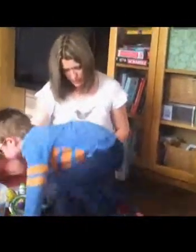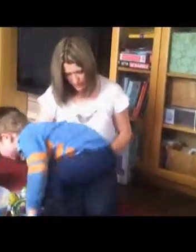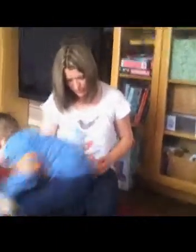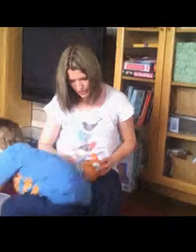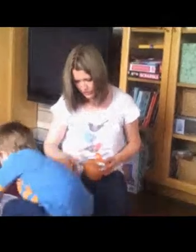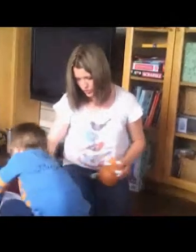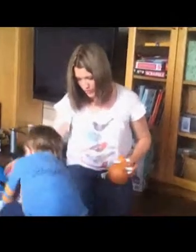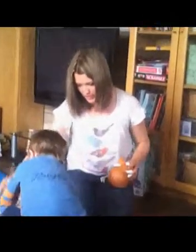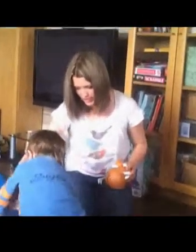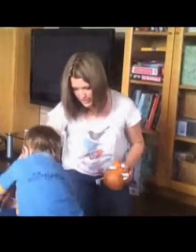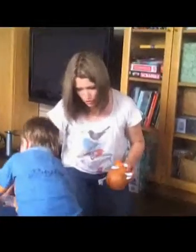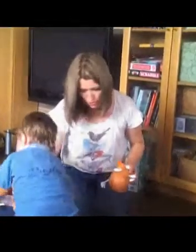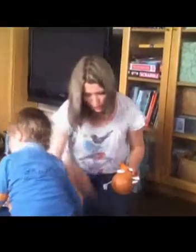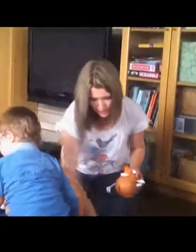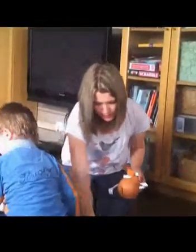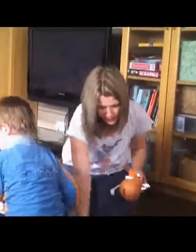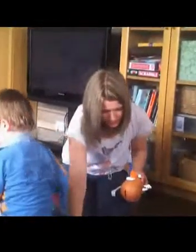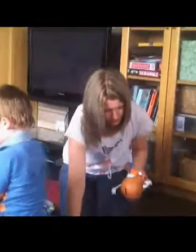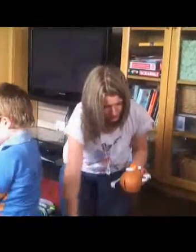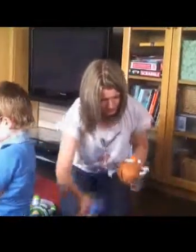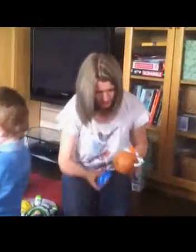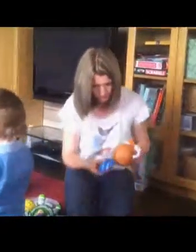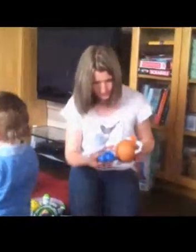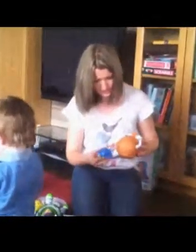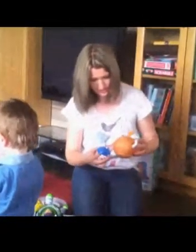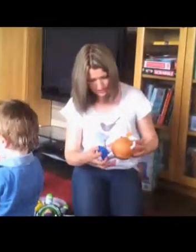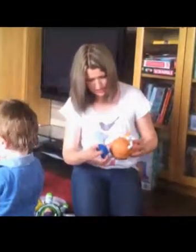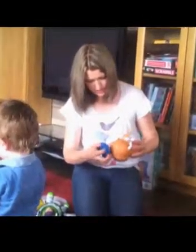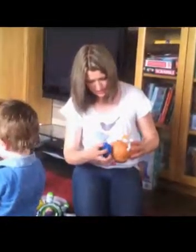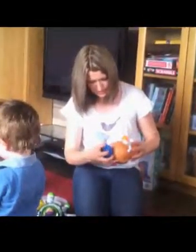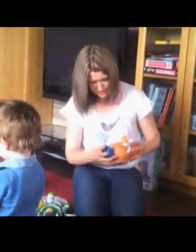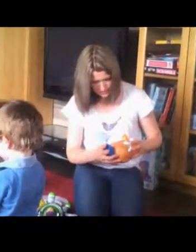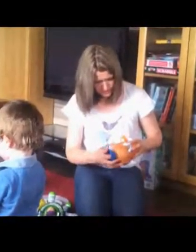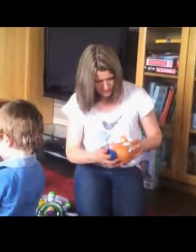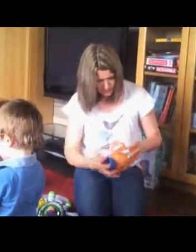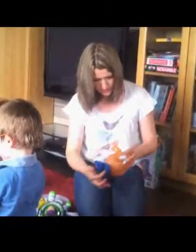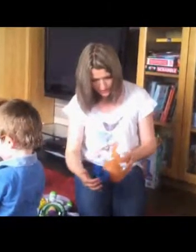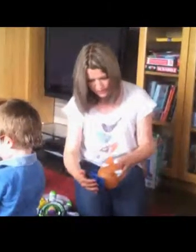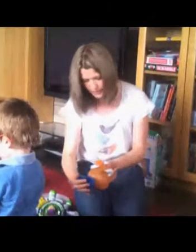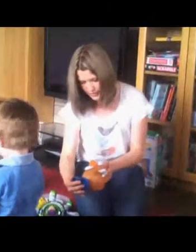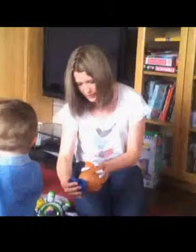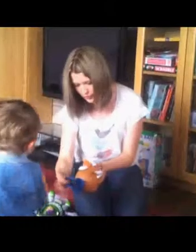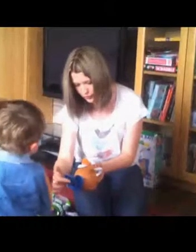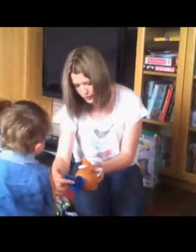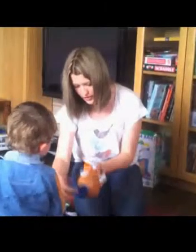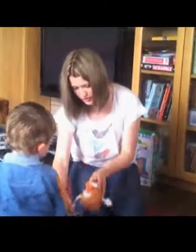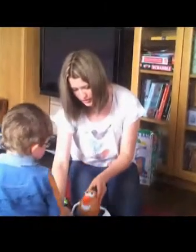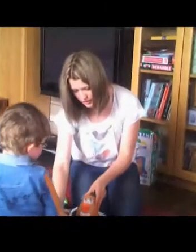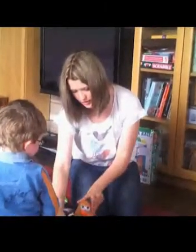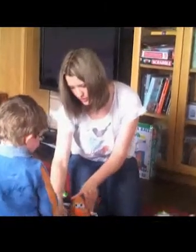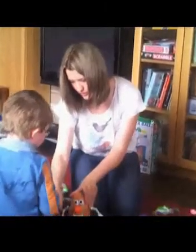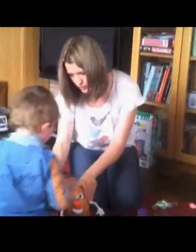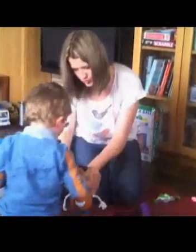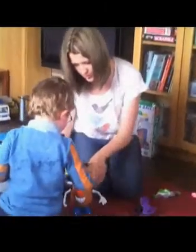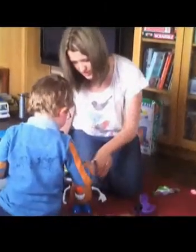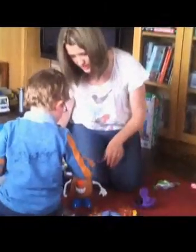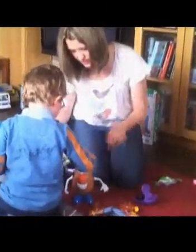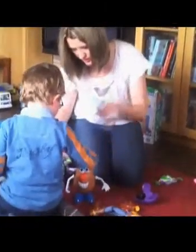Yeah. There we go, well done. Do you want to pull the train? Do you want to pull it?